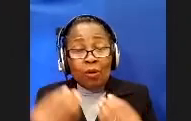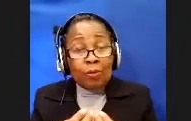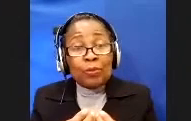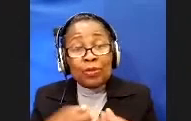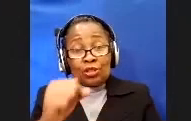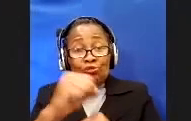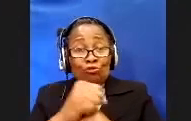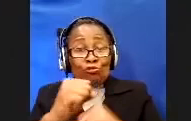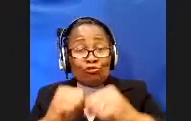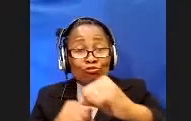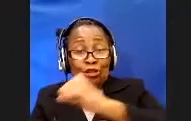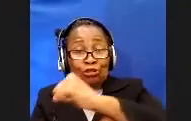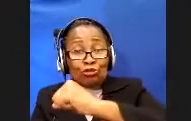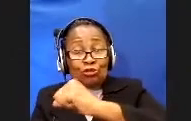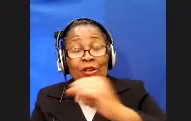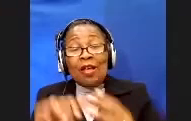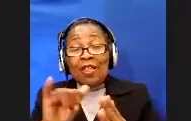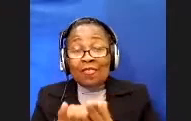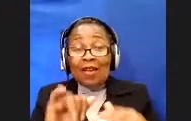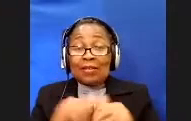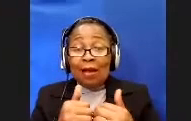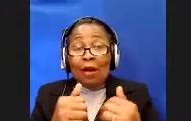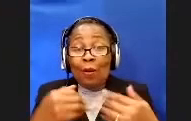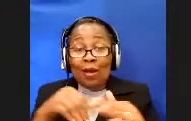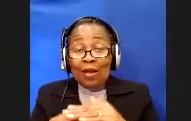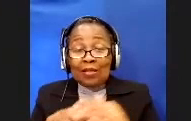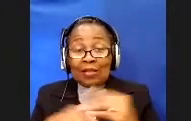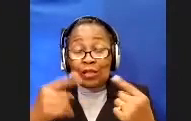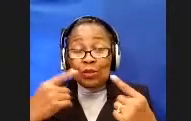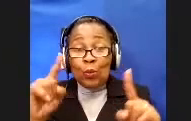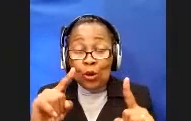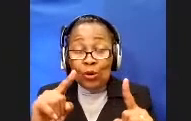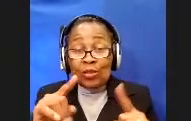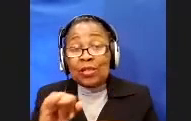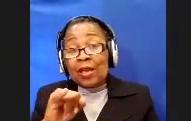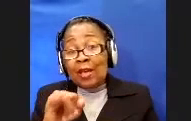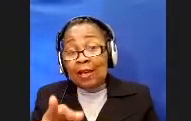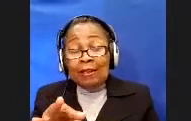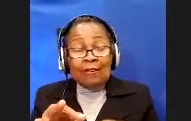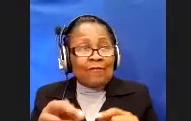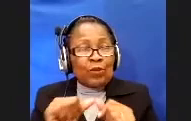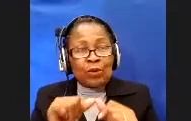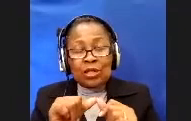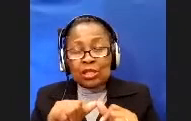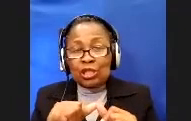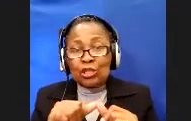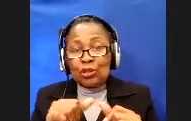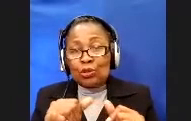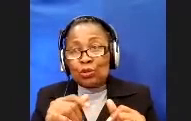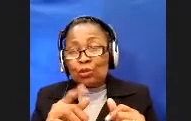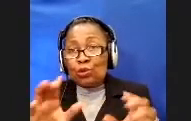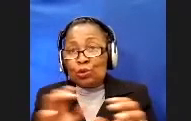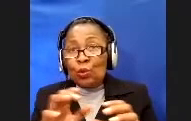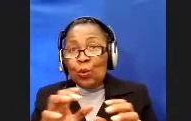structure, because that's how access works. If you keep applying accessibility as a thought